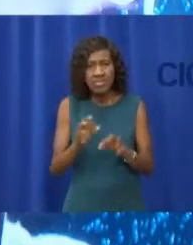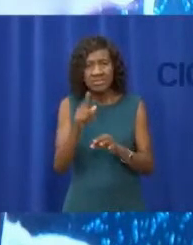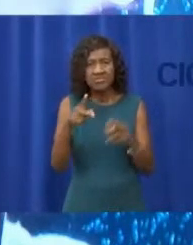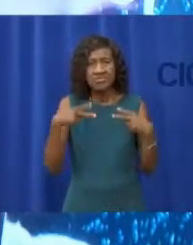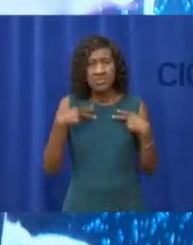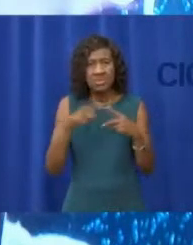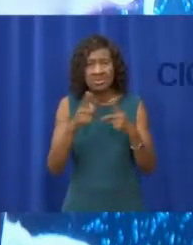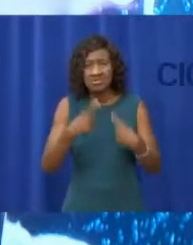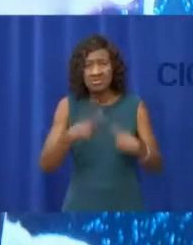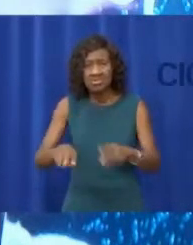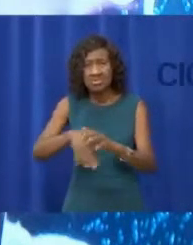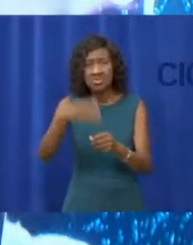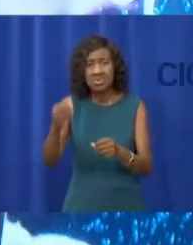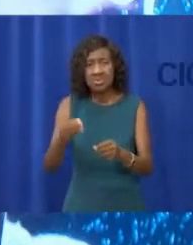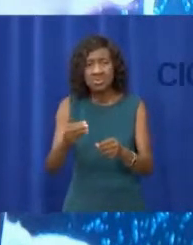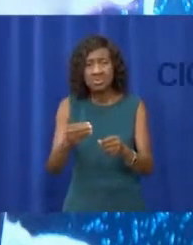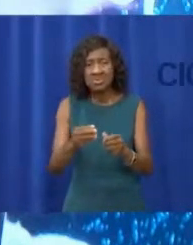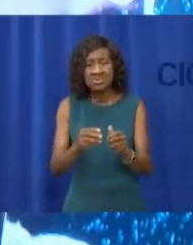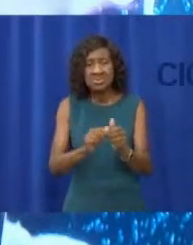those respiratory